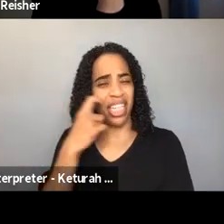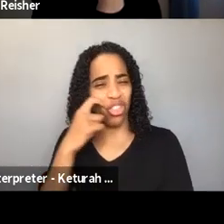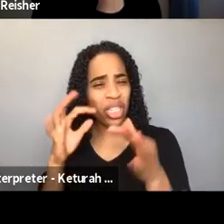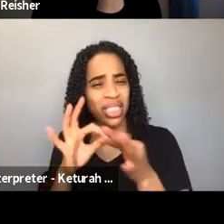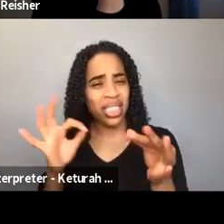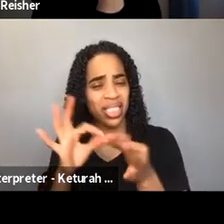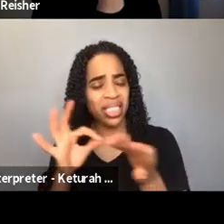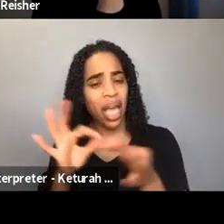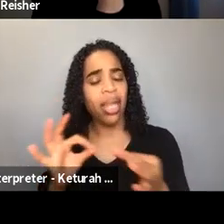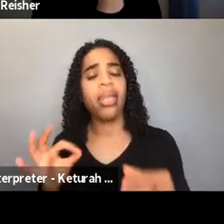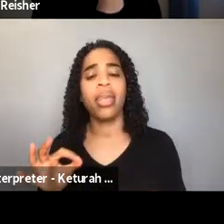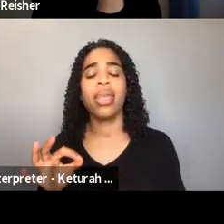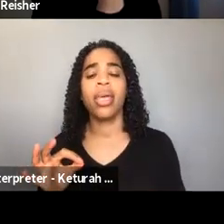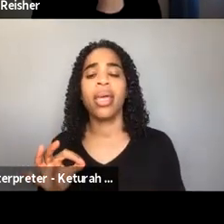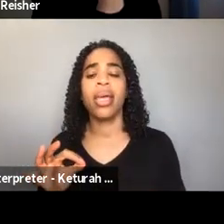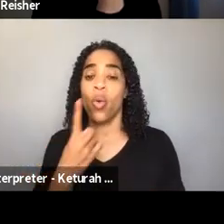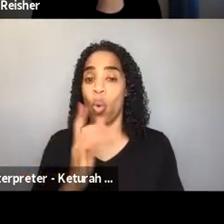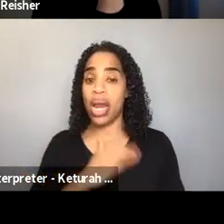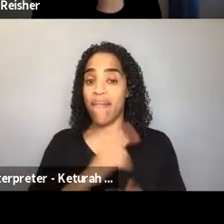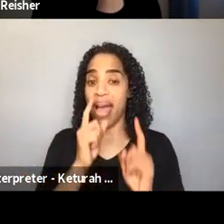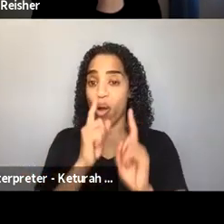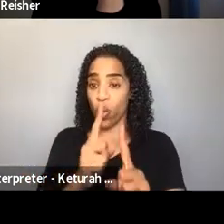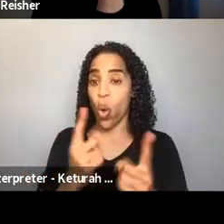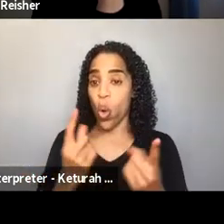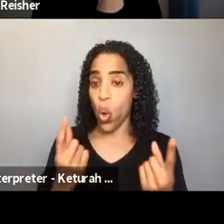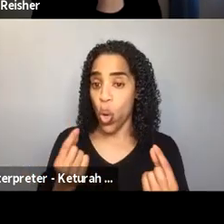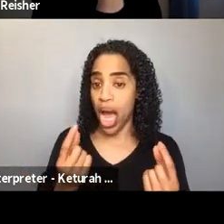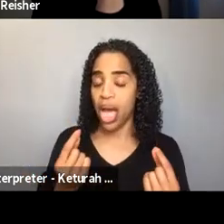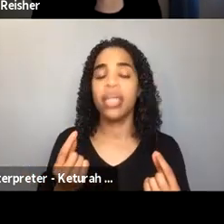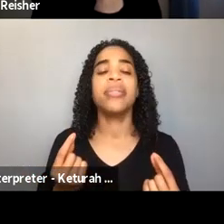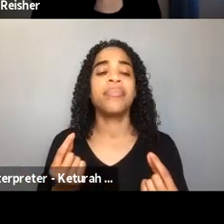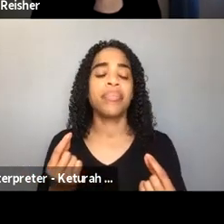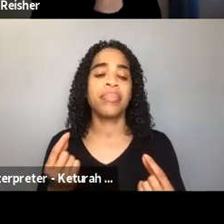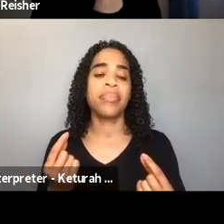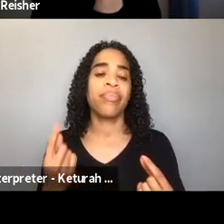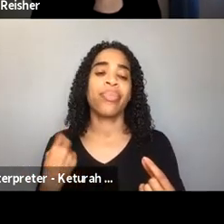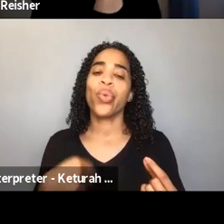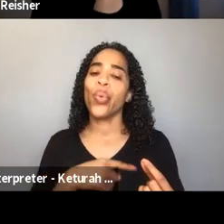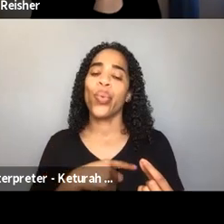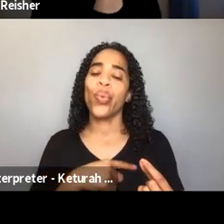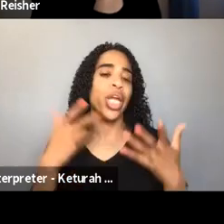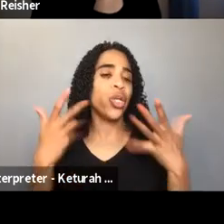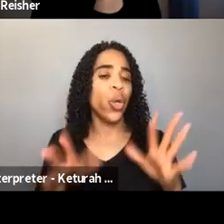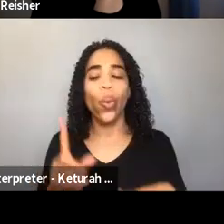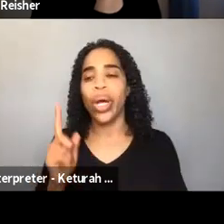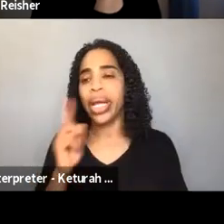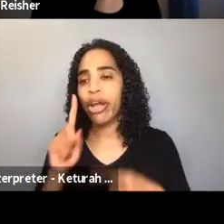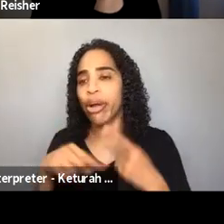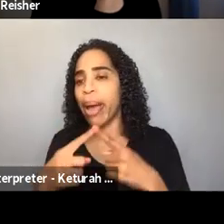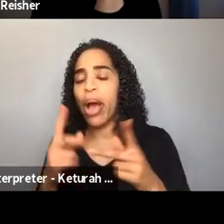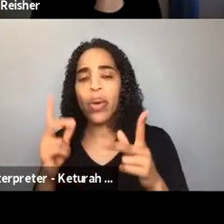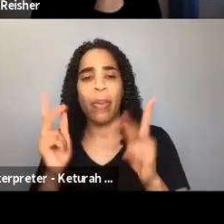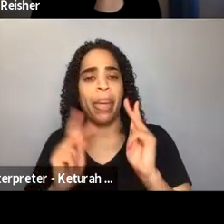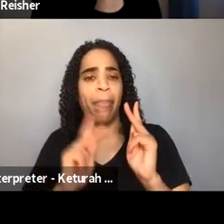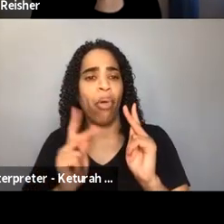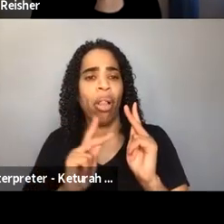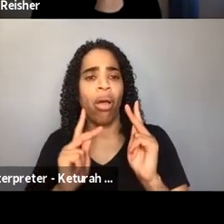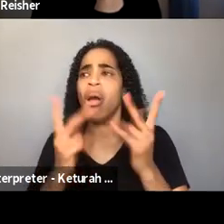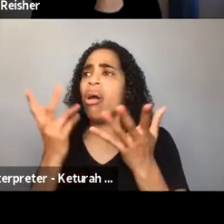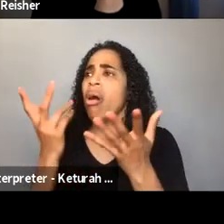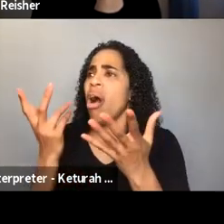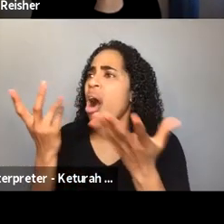that one of the goals that we have is we don't want to hear about people slipping through the cracks and